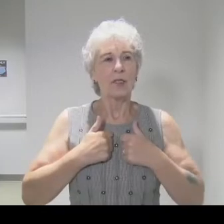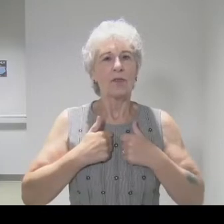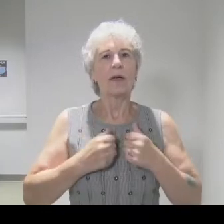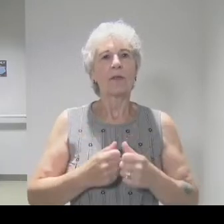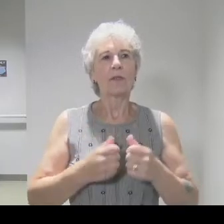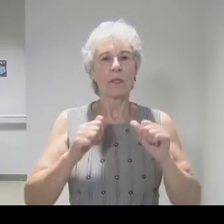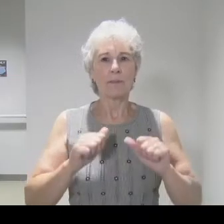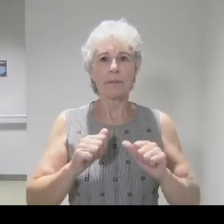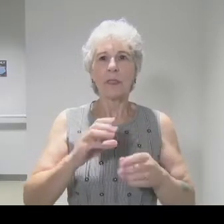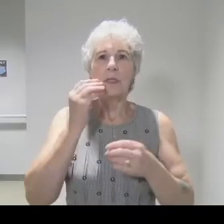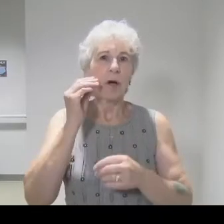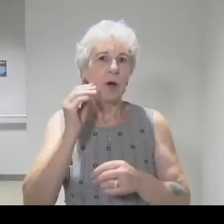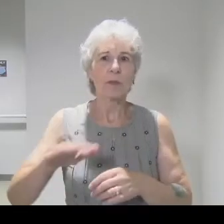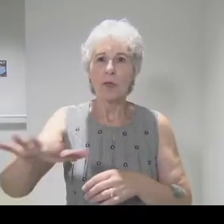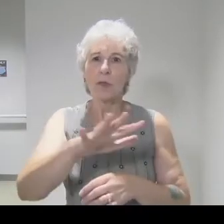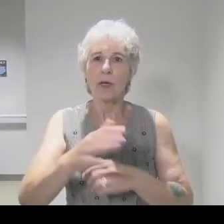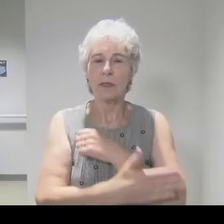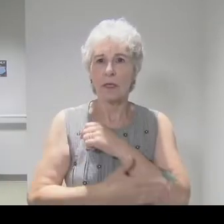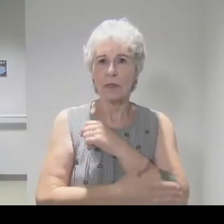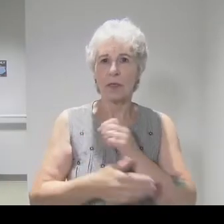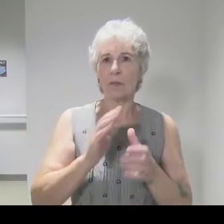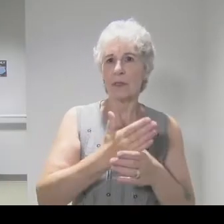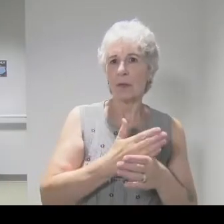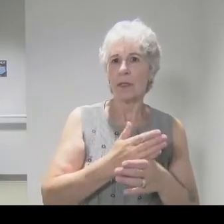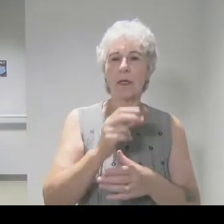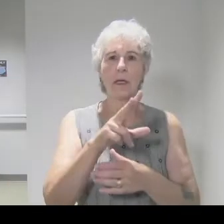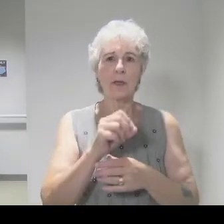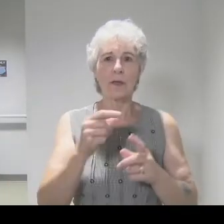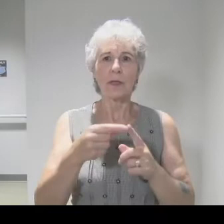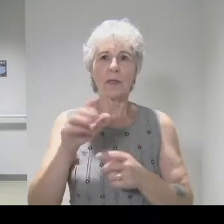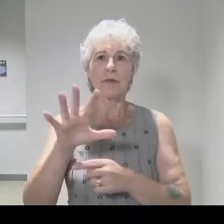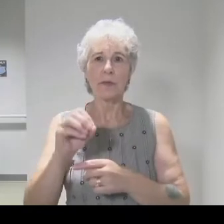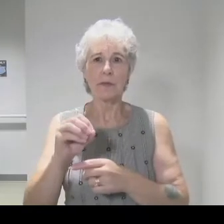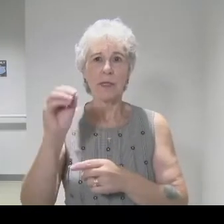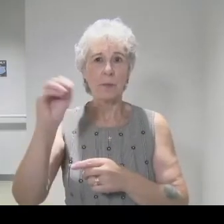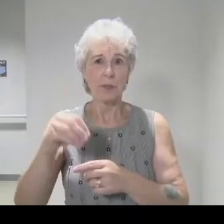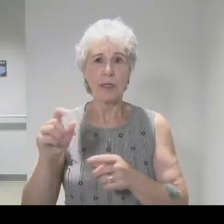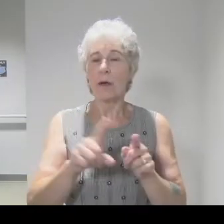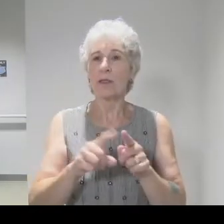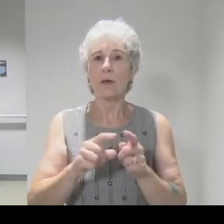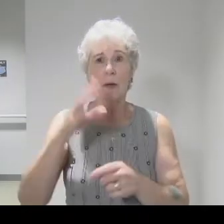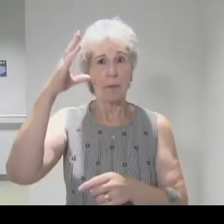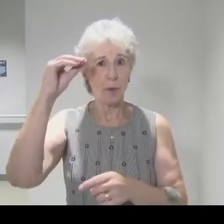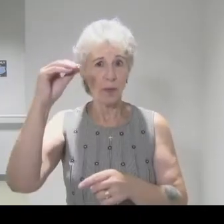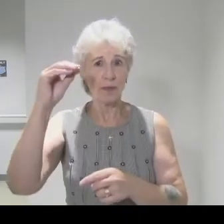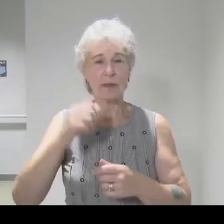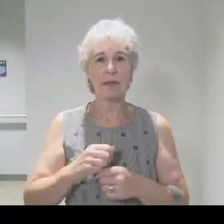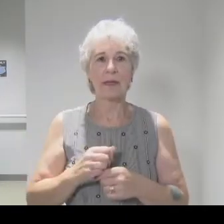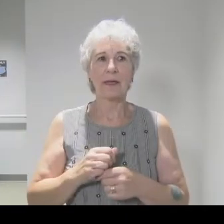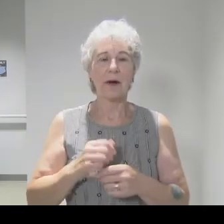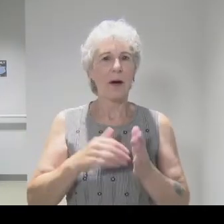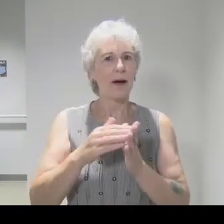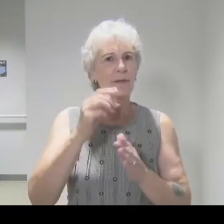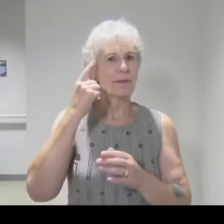country. By the way, it's between 30 and 50% are also males that are trafficked. Oftentimes you don't hear as much about